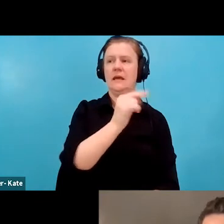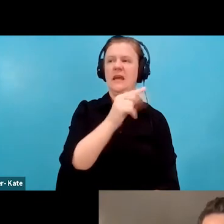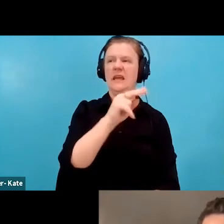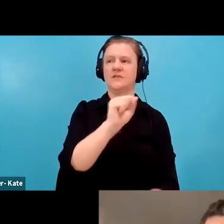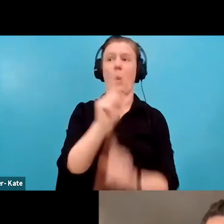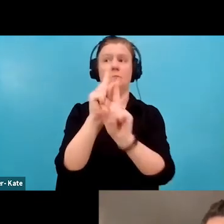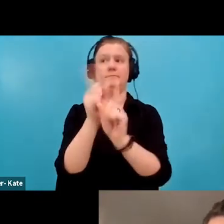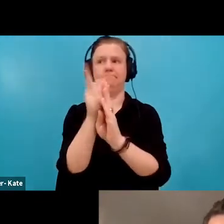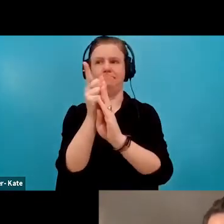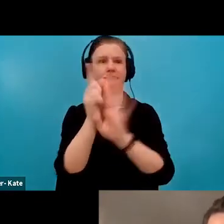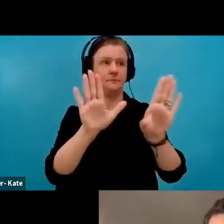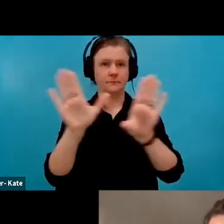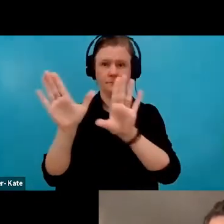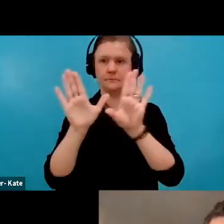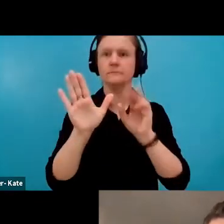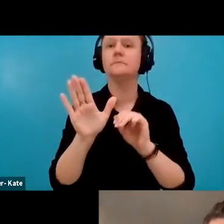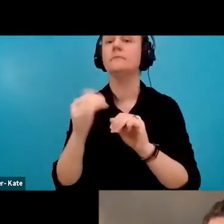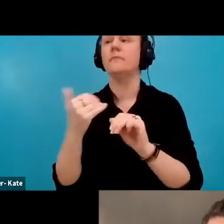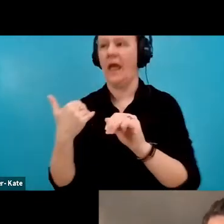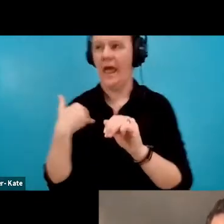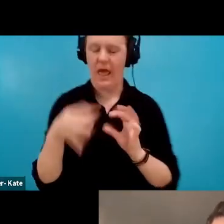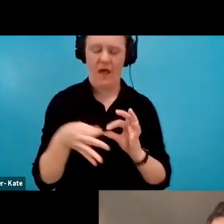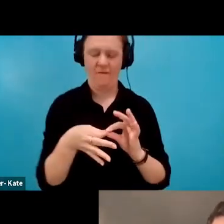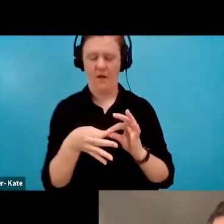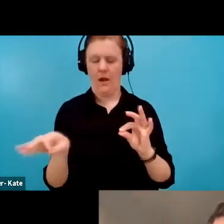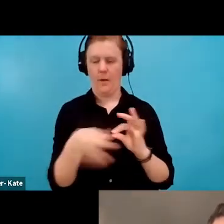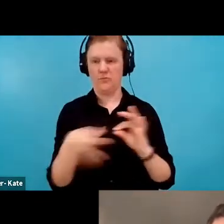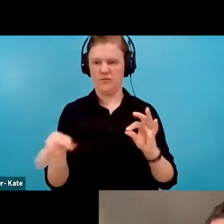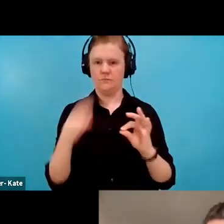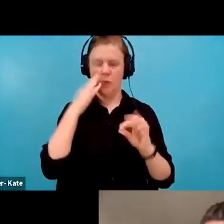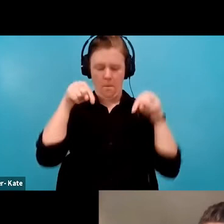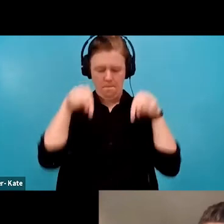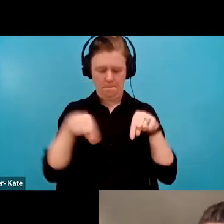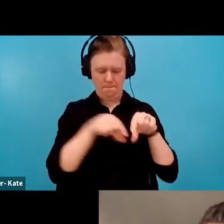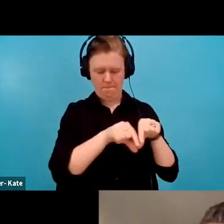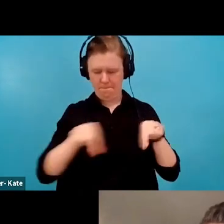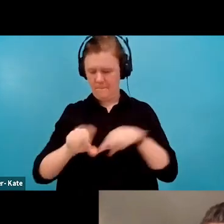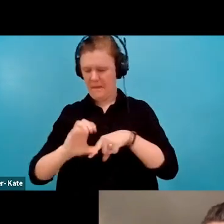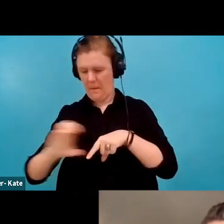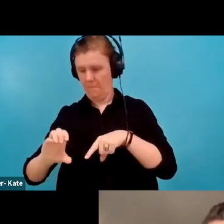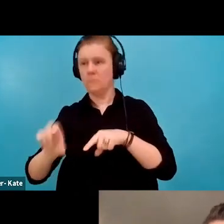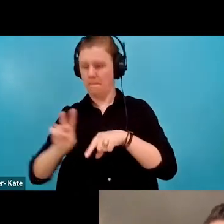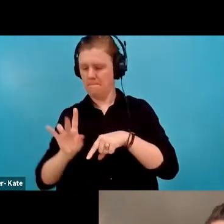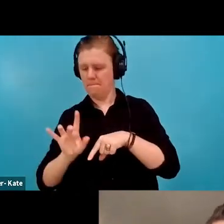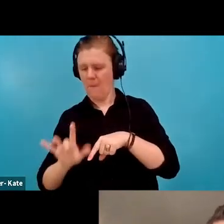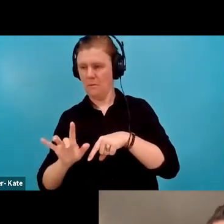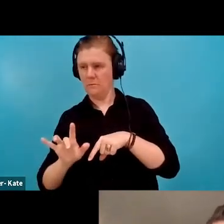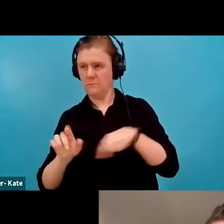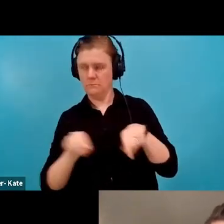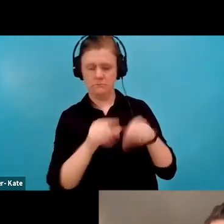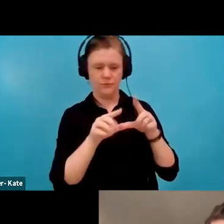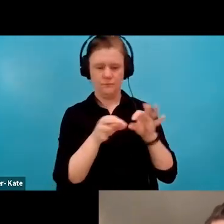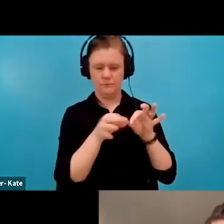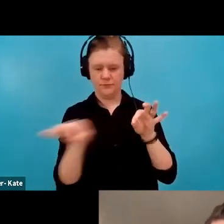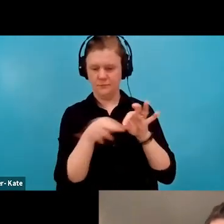One quick second. I want to remind everyone that there's a closed captioning option too on the Zoom call. I forgot to mention that. So it is available at the bottom.